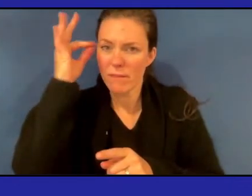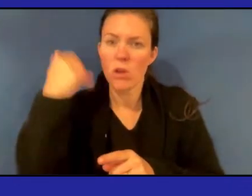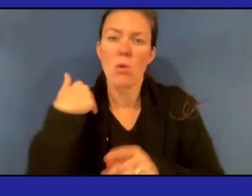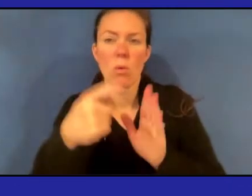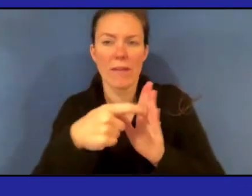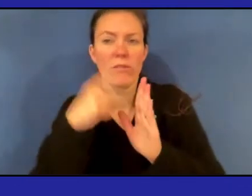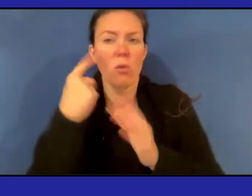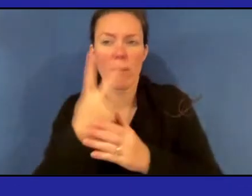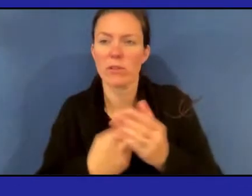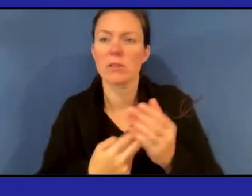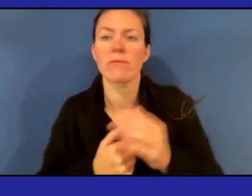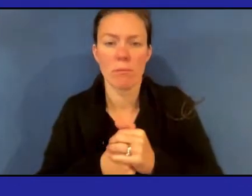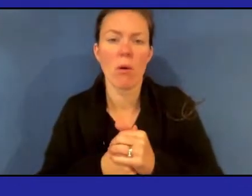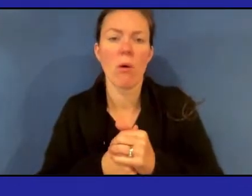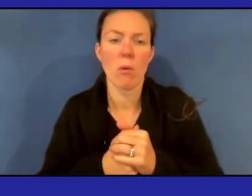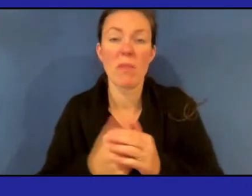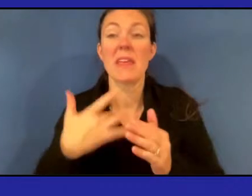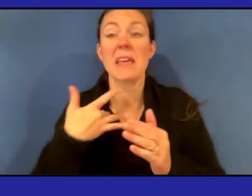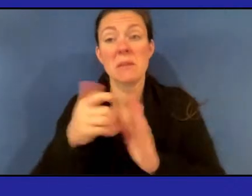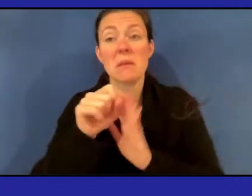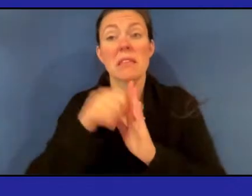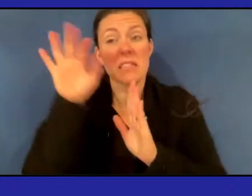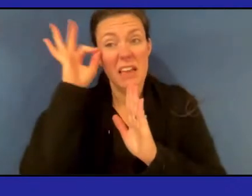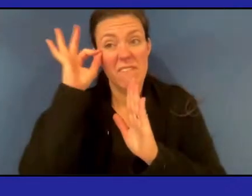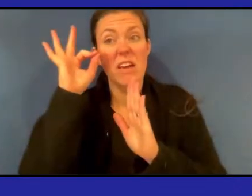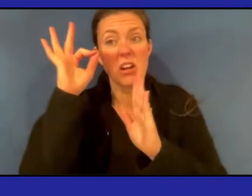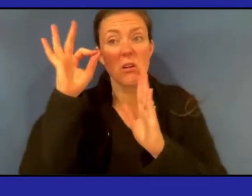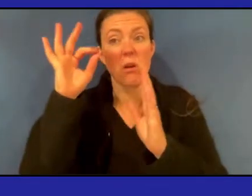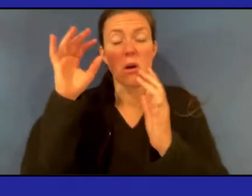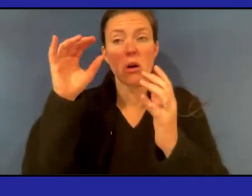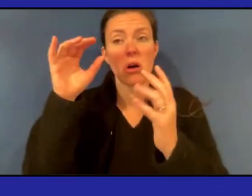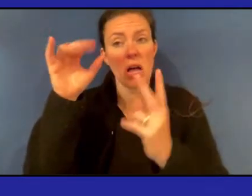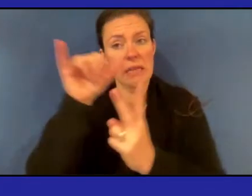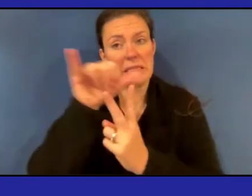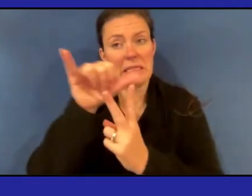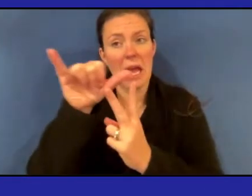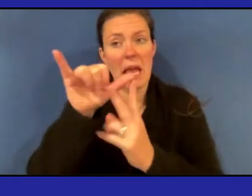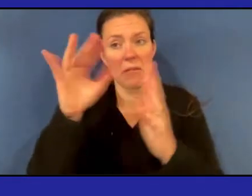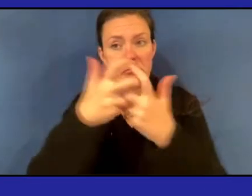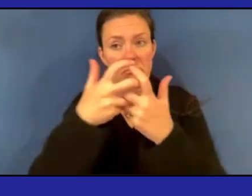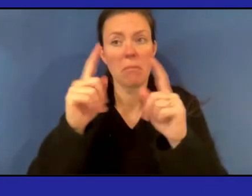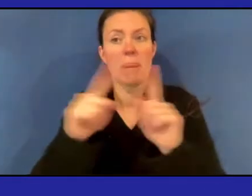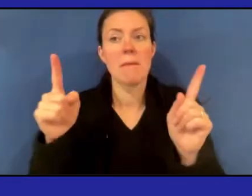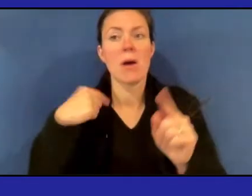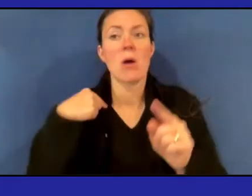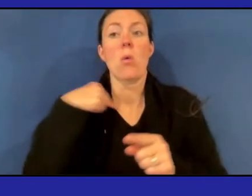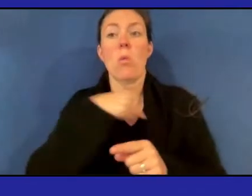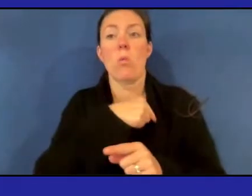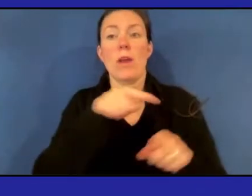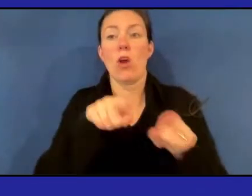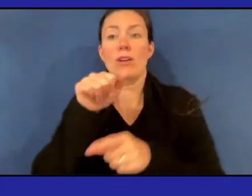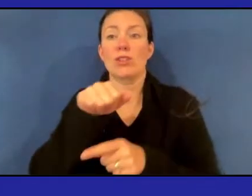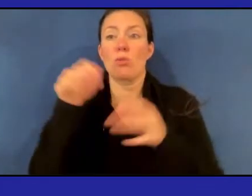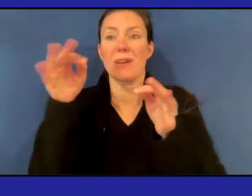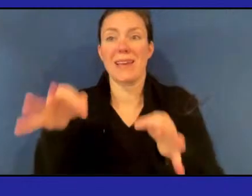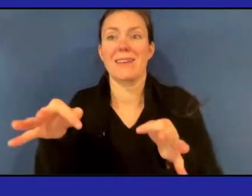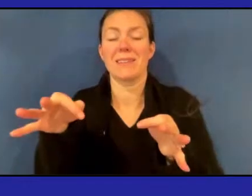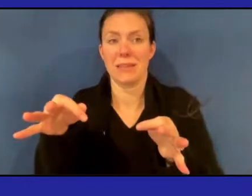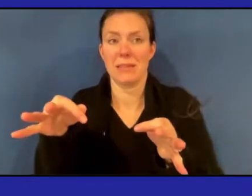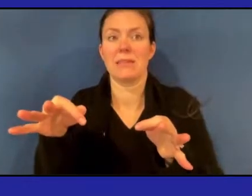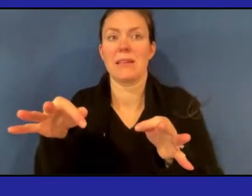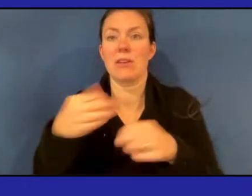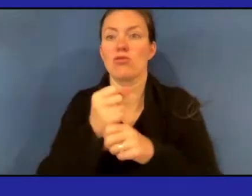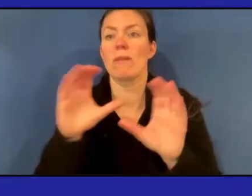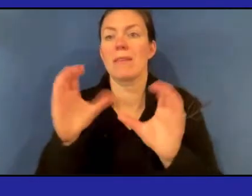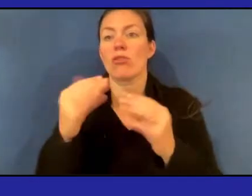and usually they align. But we can, internally, we can decide to broaden